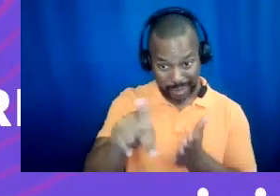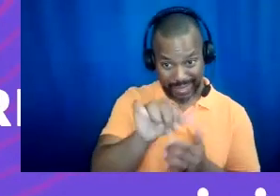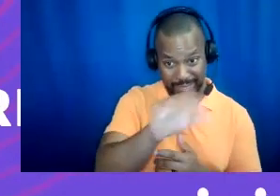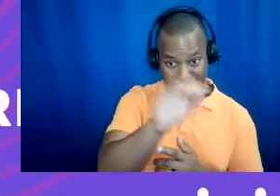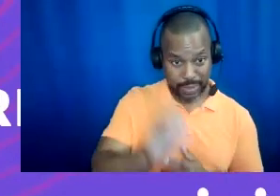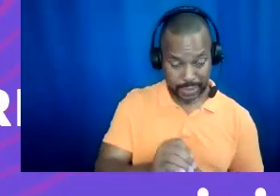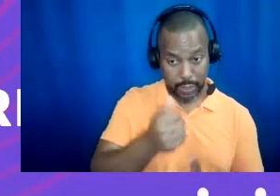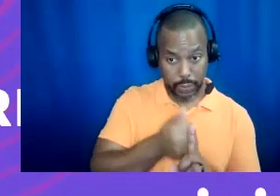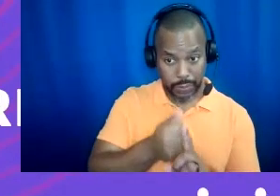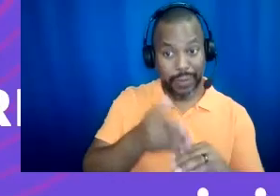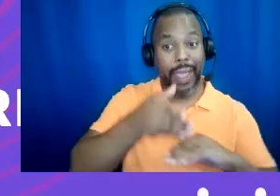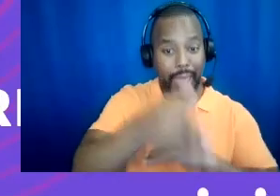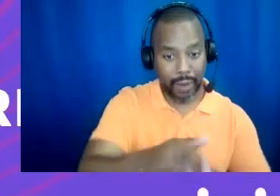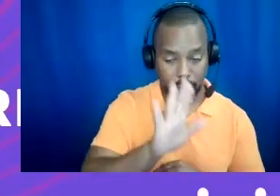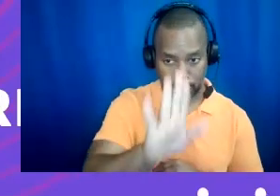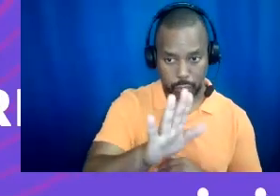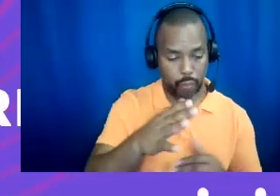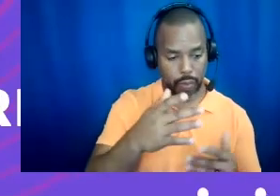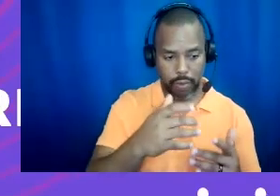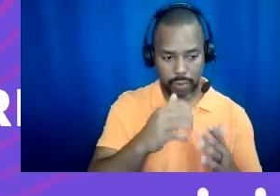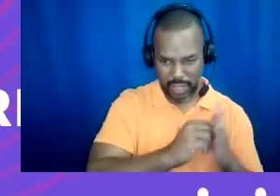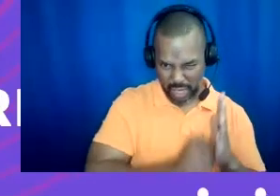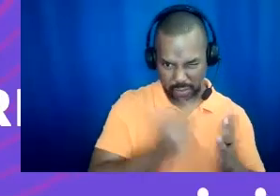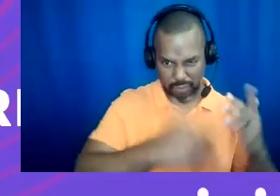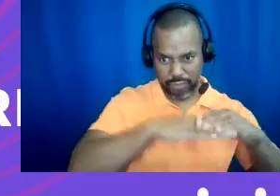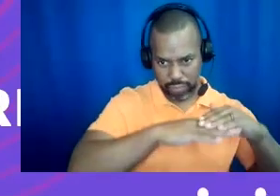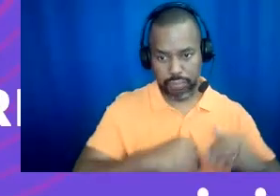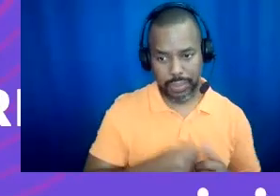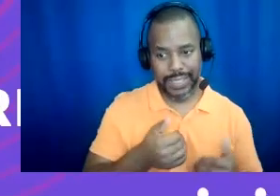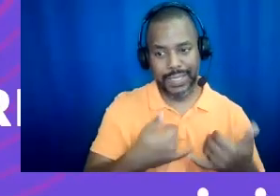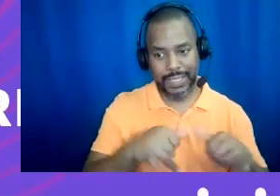cost after your deductible is met. Your